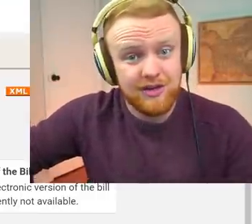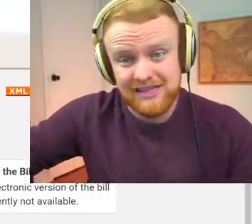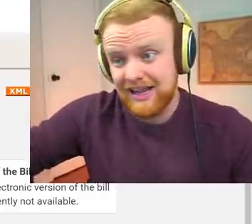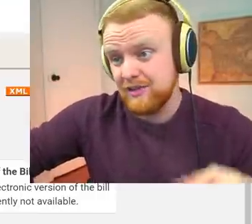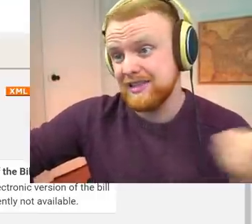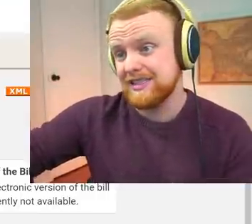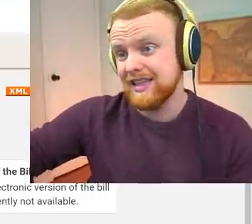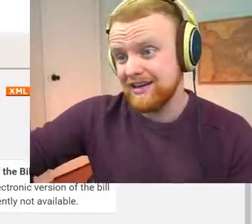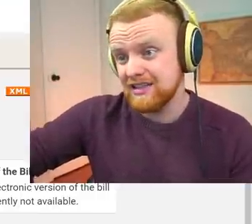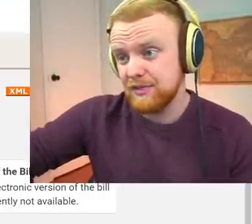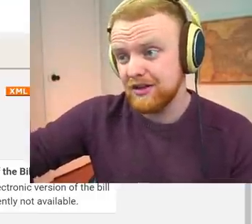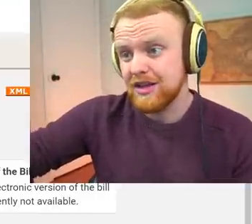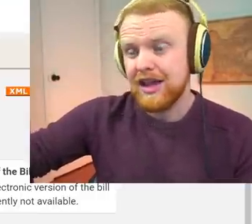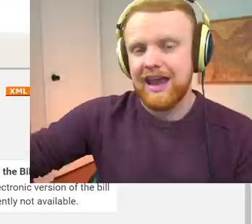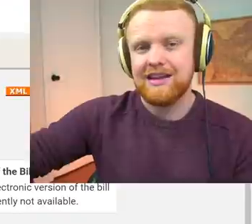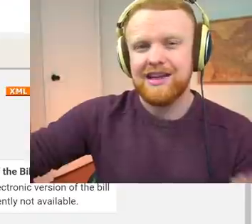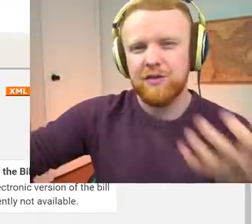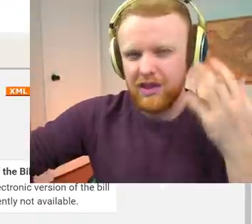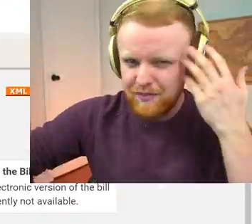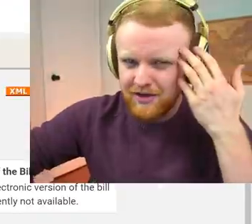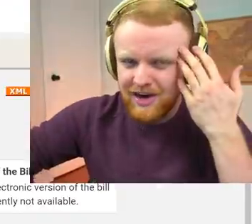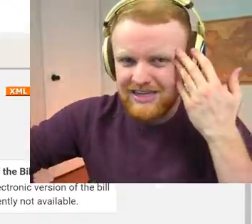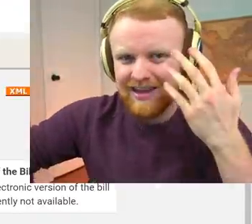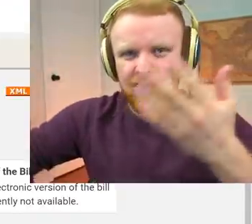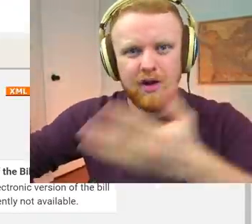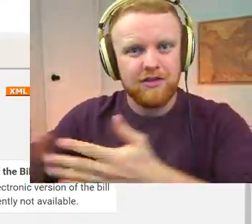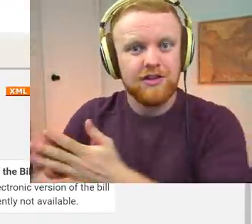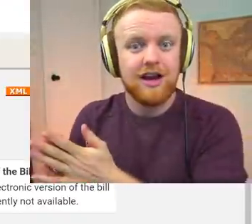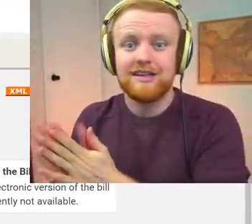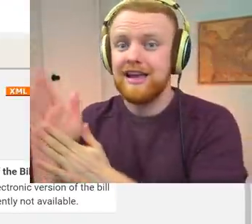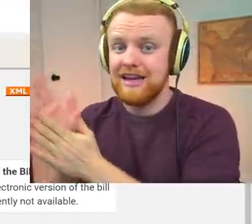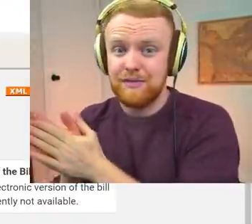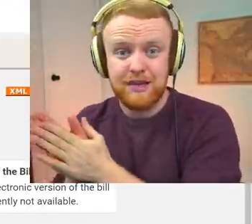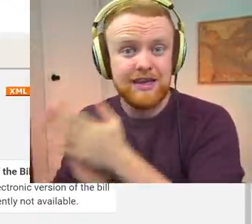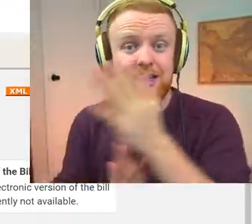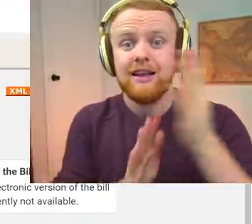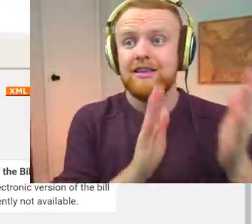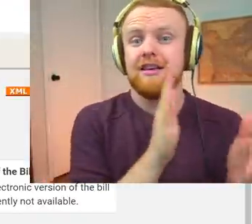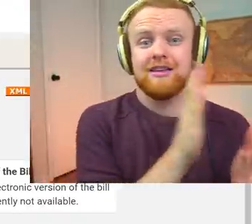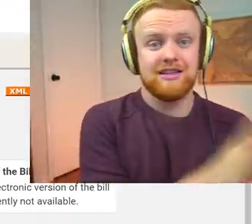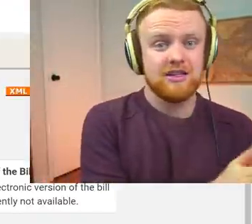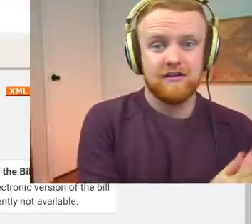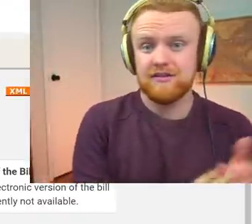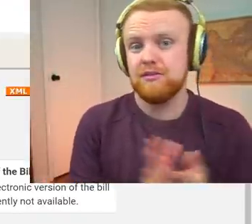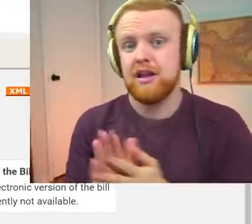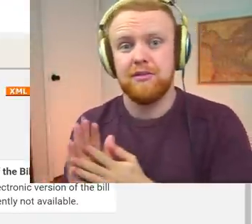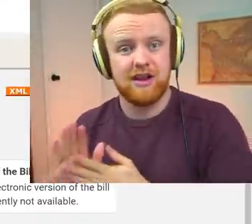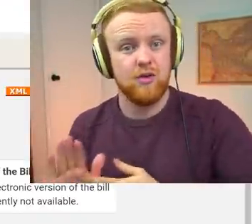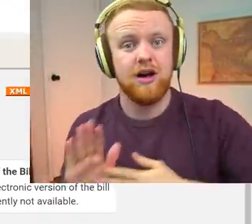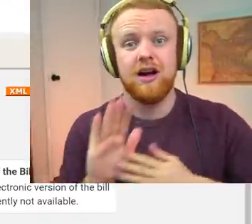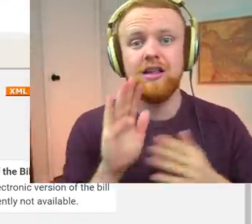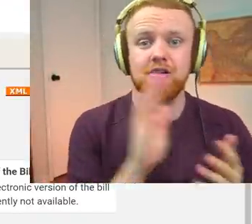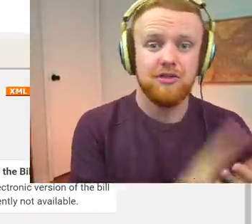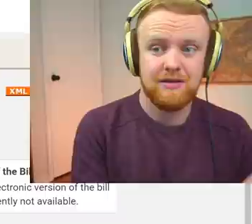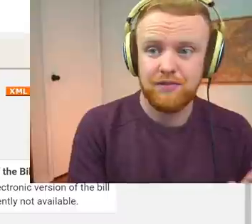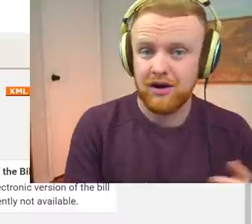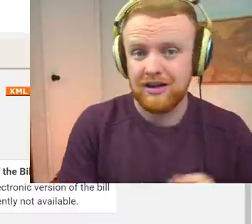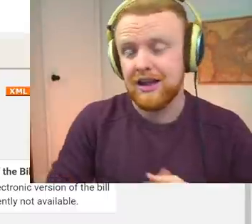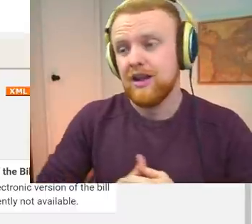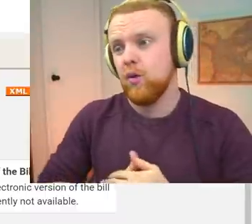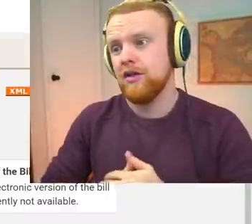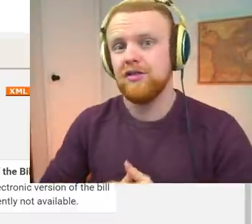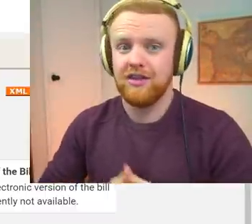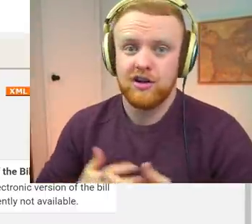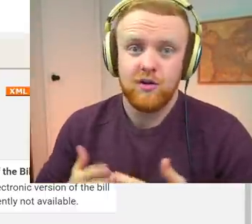we know exactly what's inside of this bill, and then we'll get a better idea on whether or not the NDP, the Conservatives, the Bloc Québécois, the Green